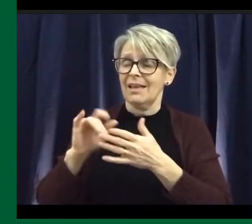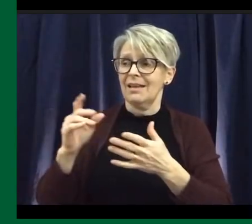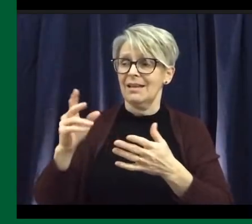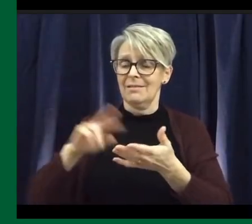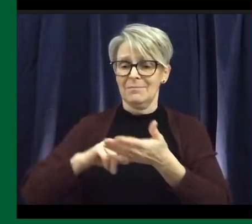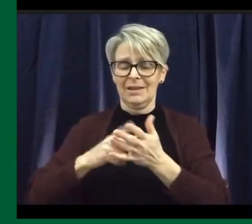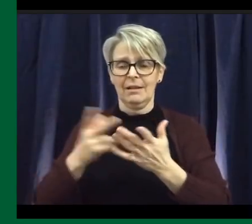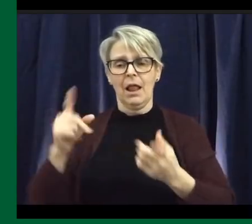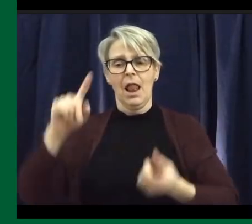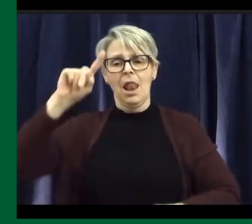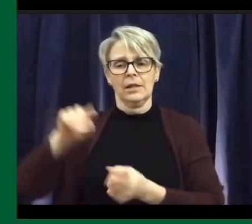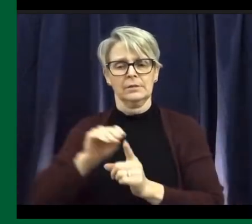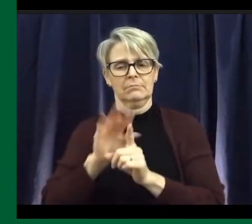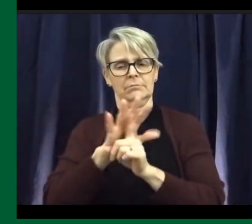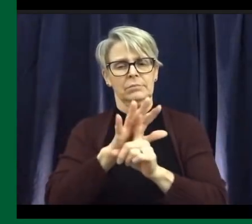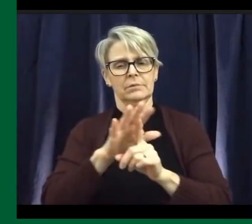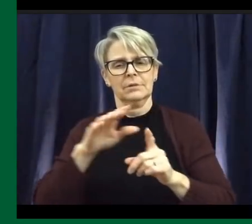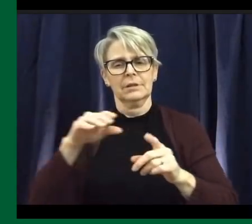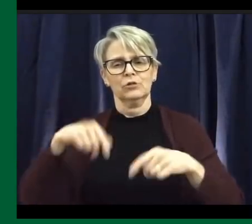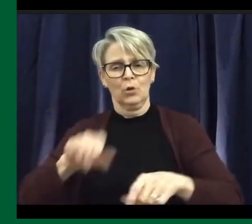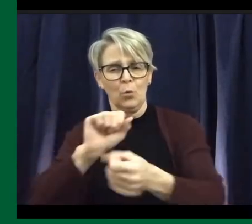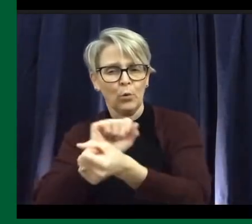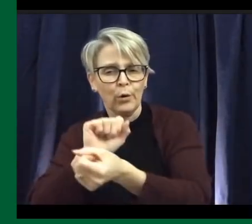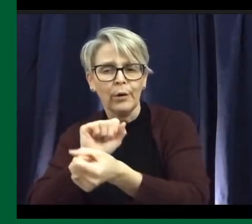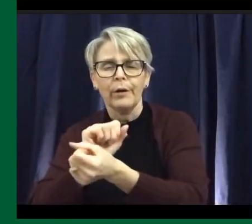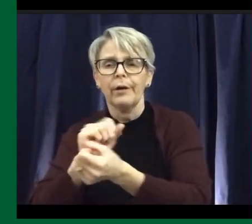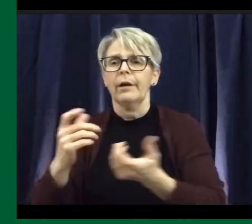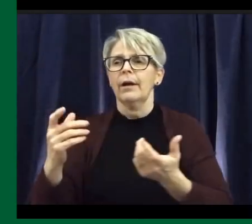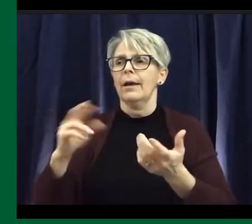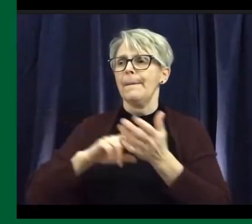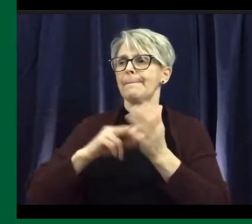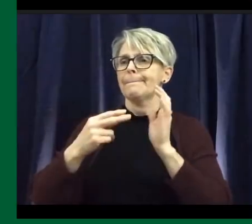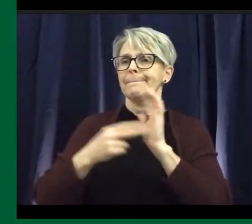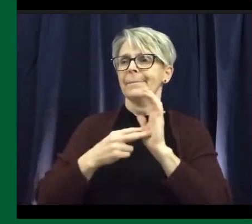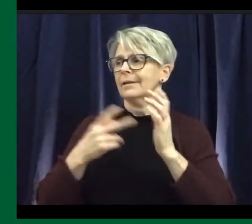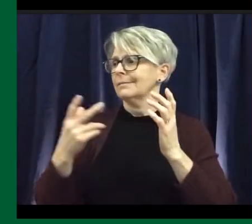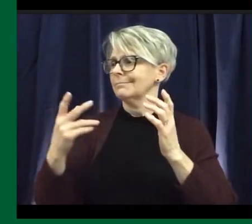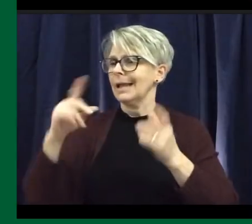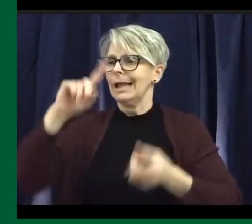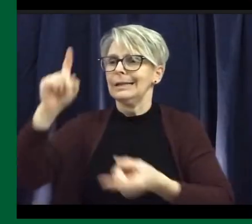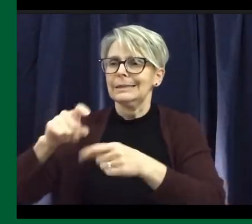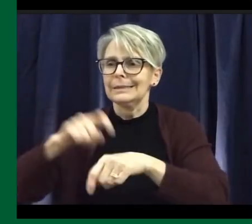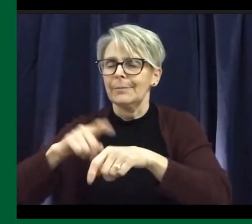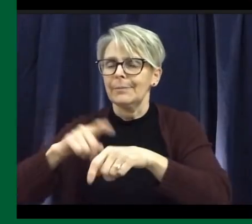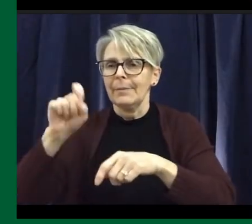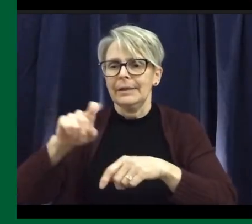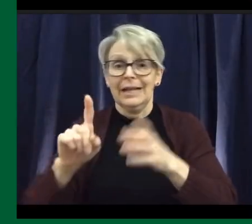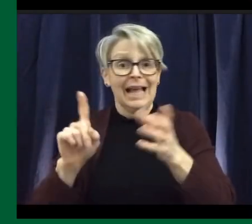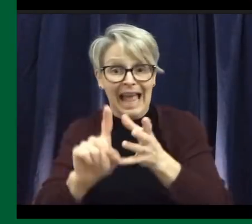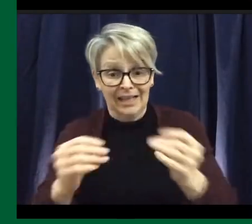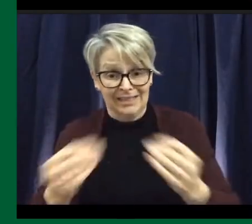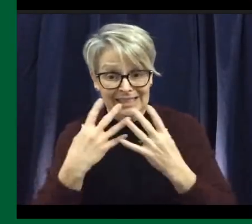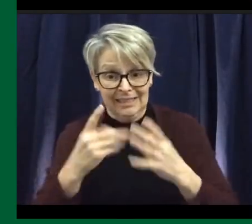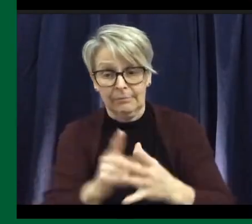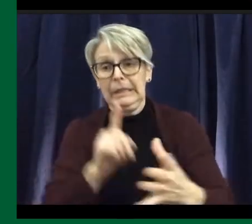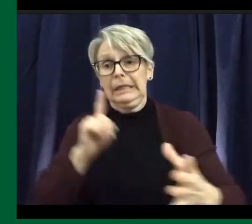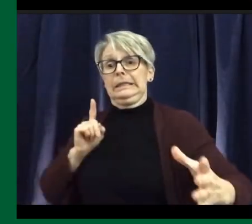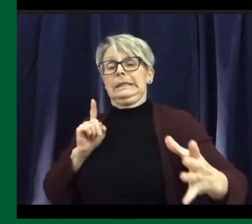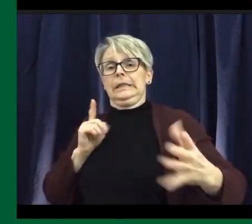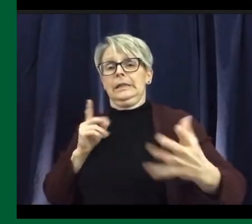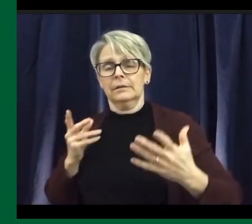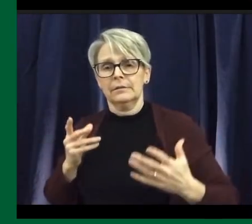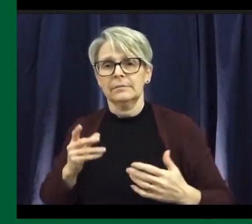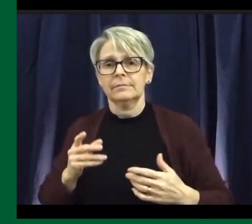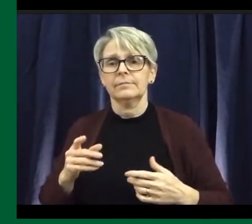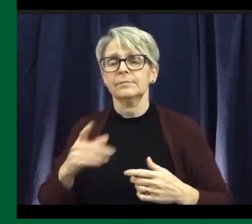workplace and decrease the number of times that colleagues have to go on quarantine. Yeah. So the only thing I would add is that,